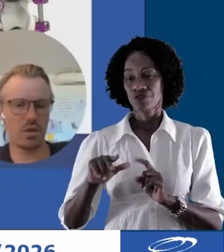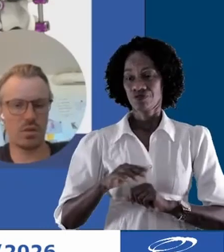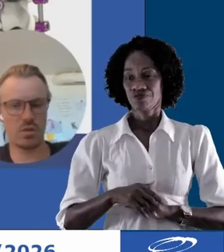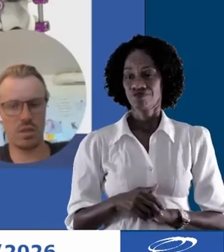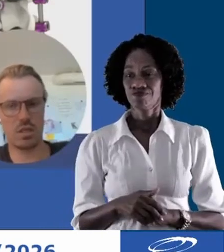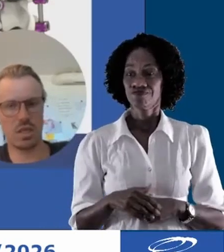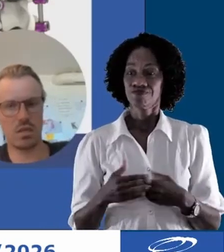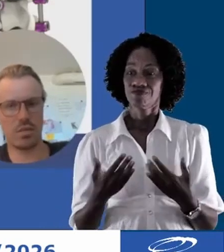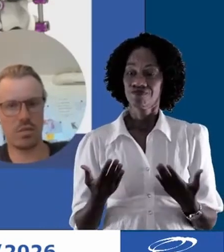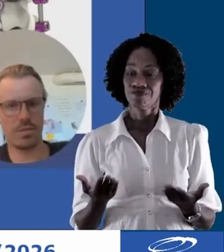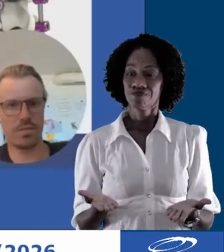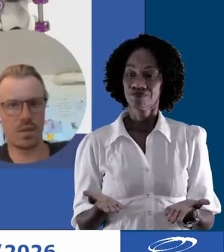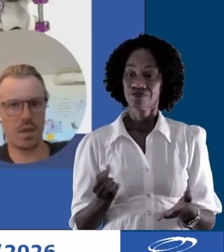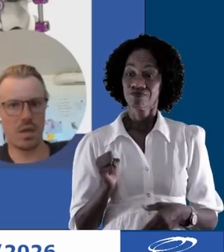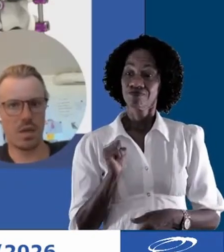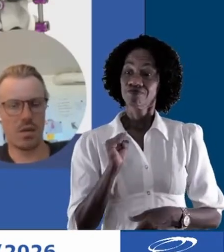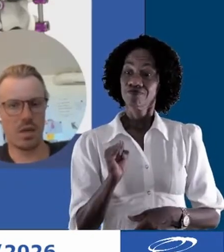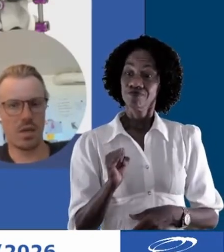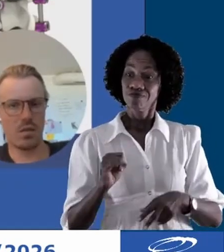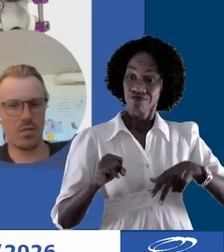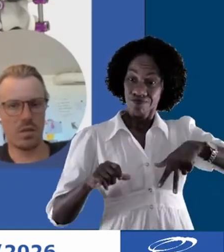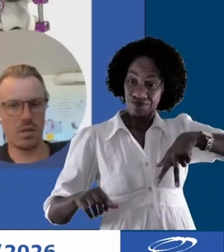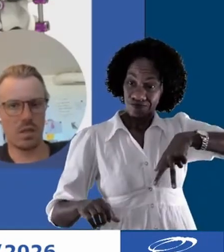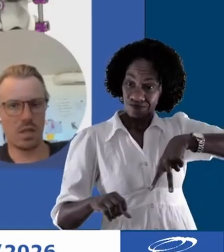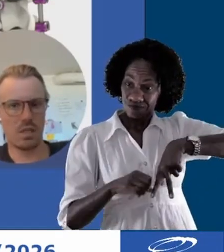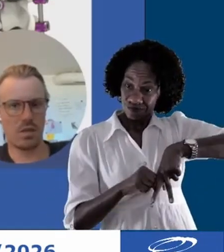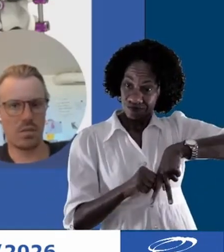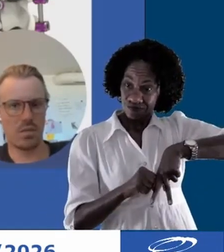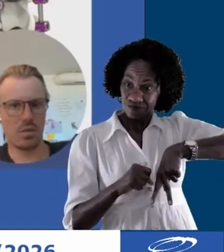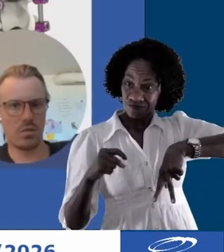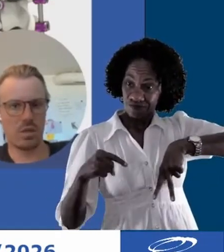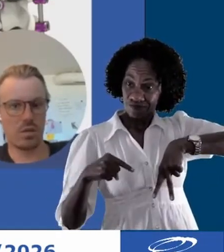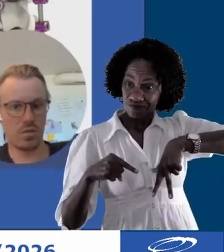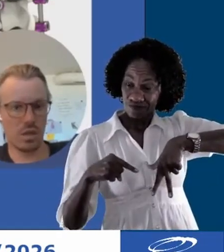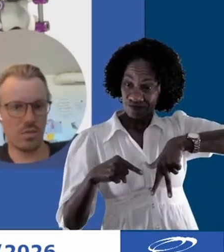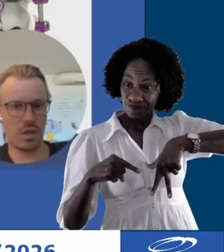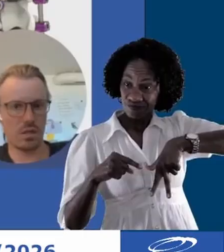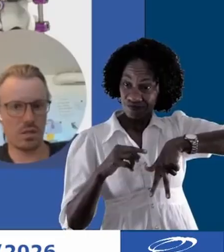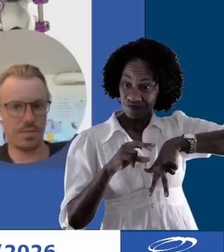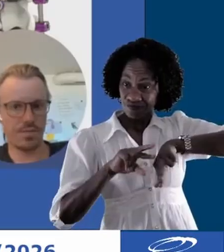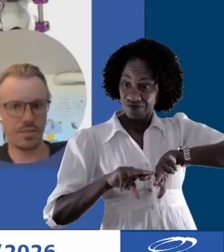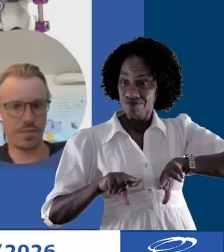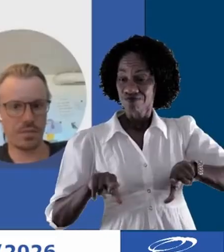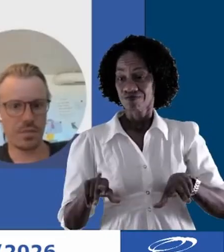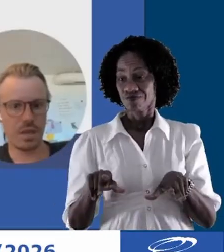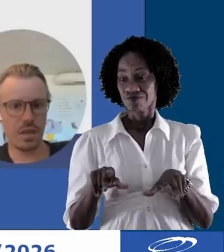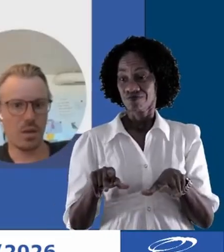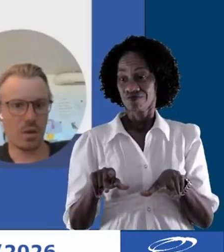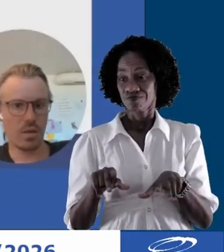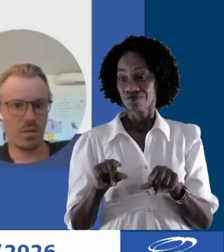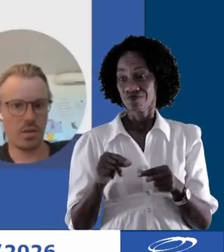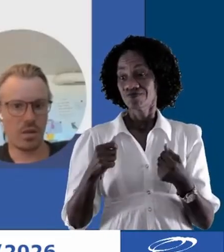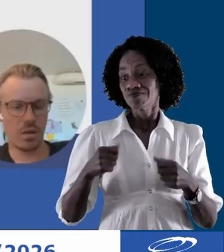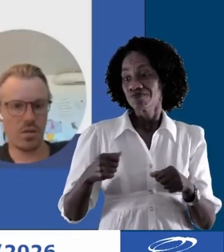but also inside the bone? And are there any differences in antibiotic bone penetration between implants? And